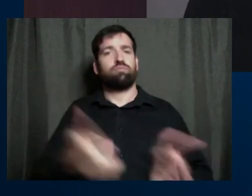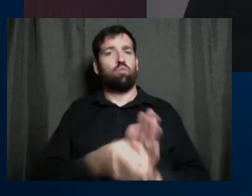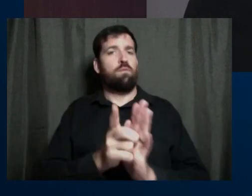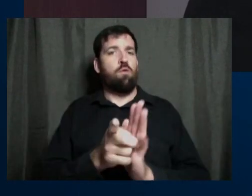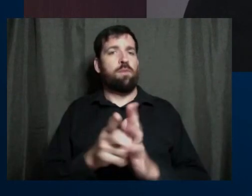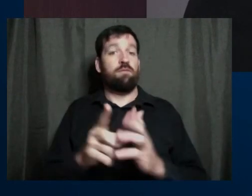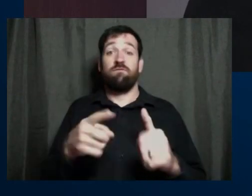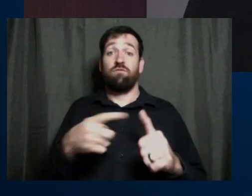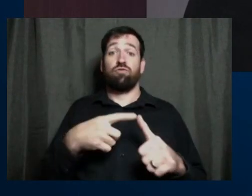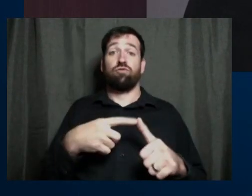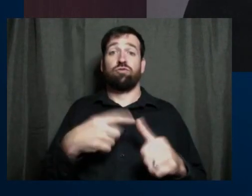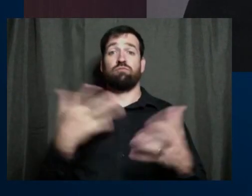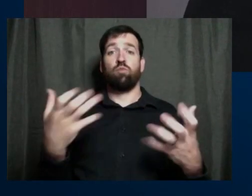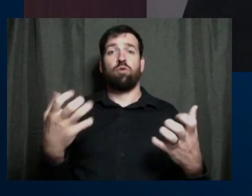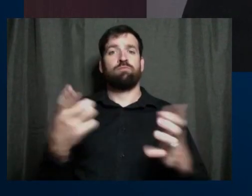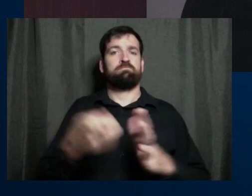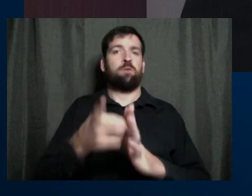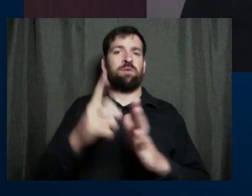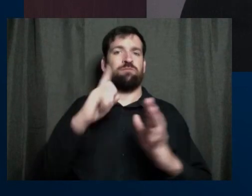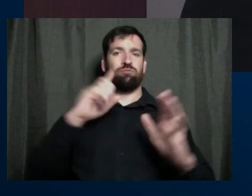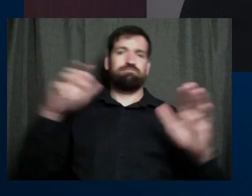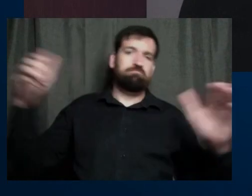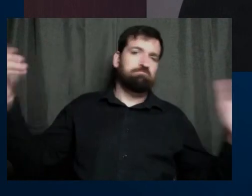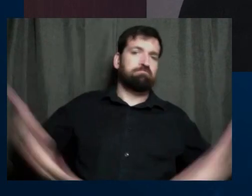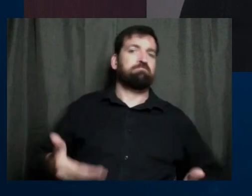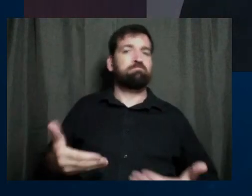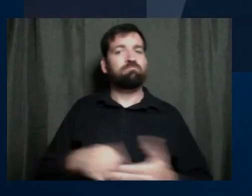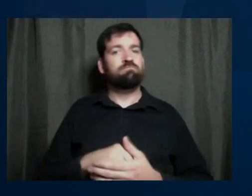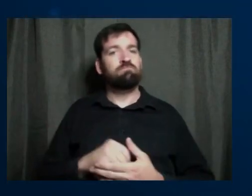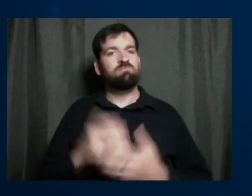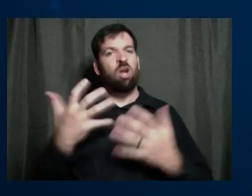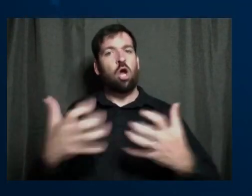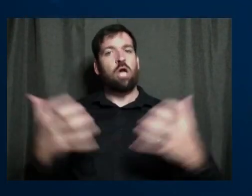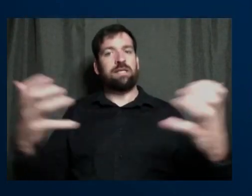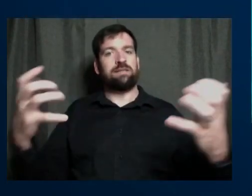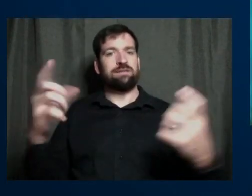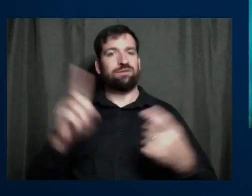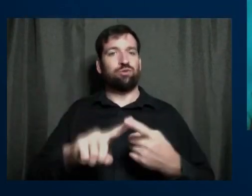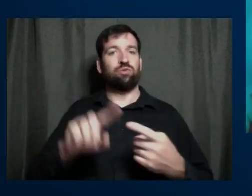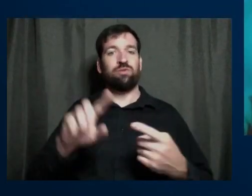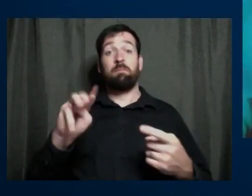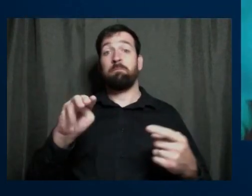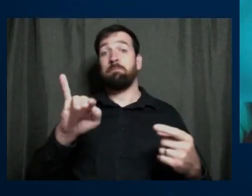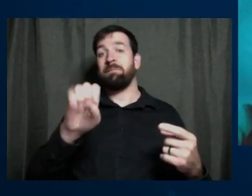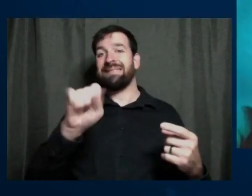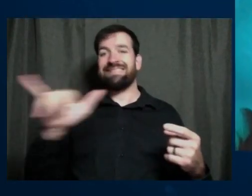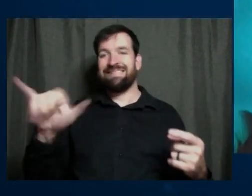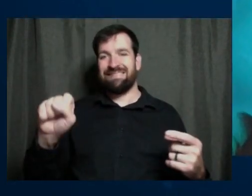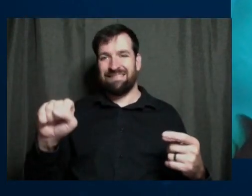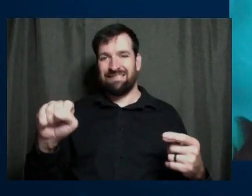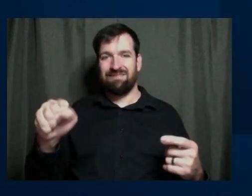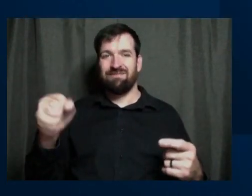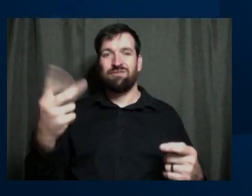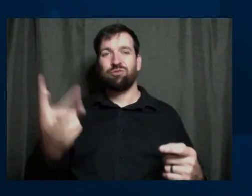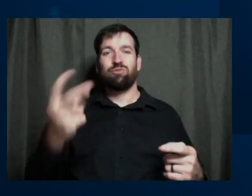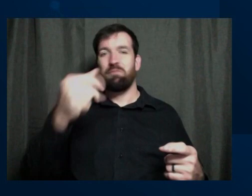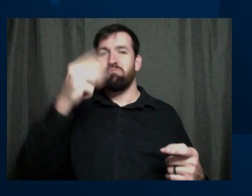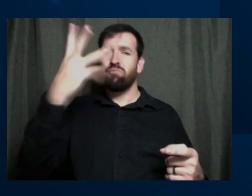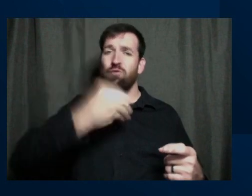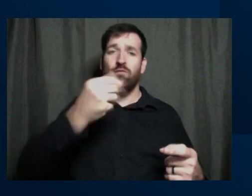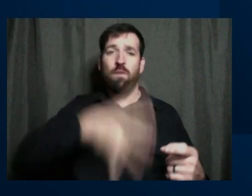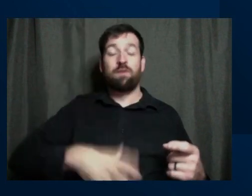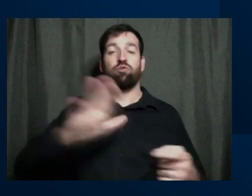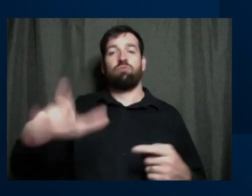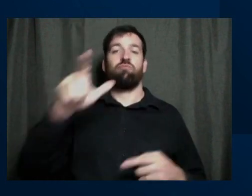I want to take a moment to introduce our audience to the Missys, the two beautiful women behind your mission. Your daughter-in-law,